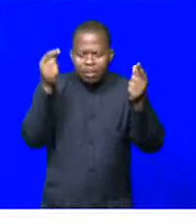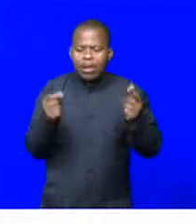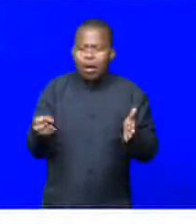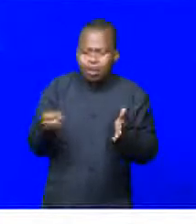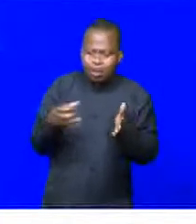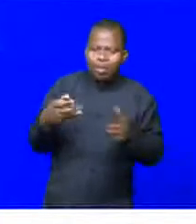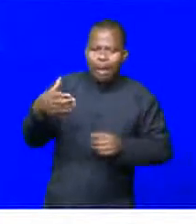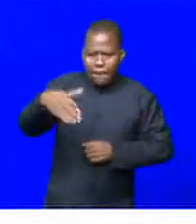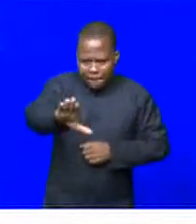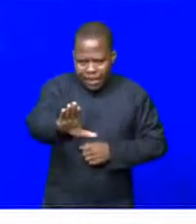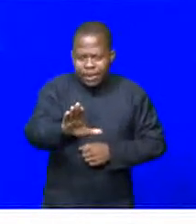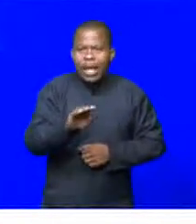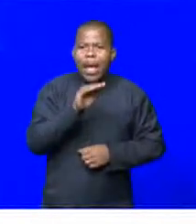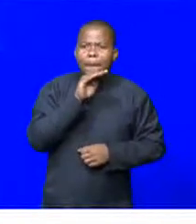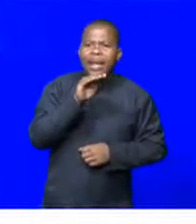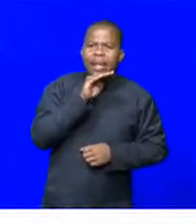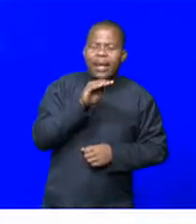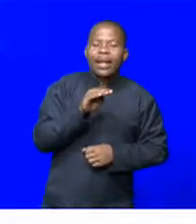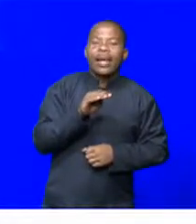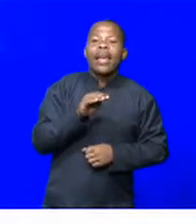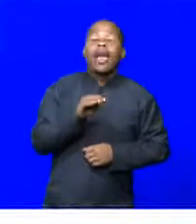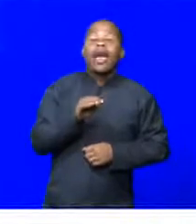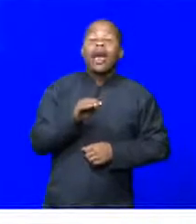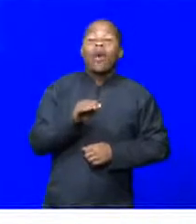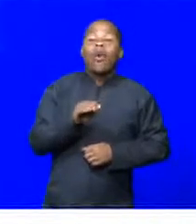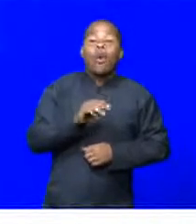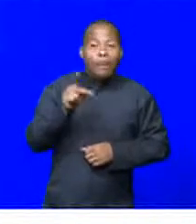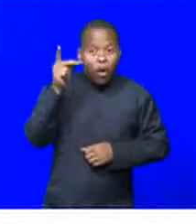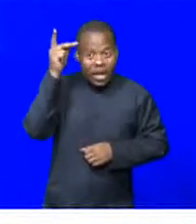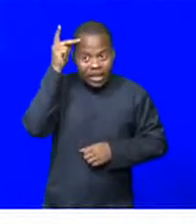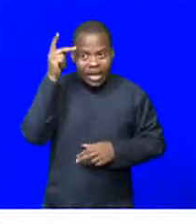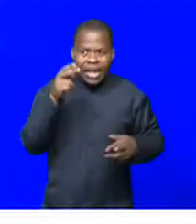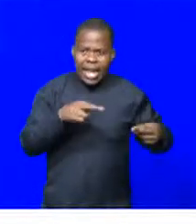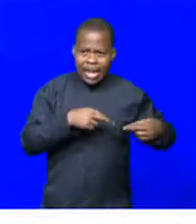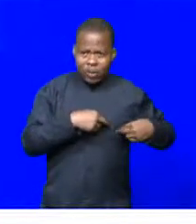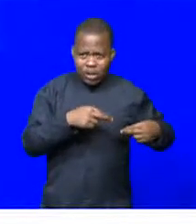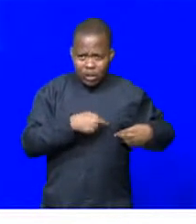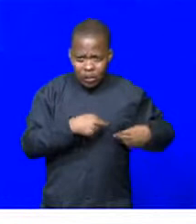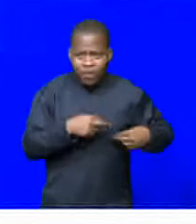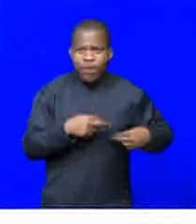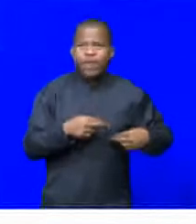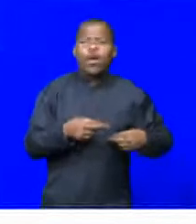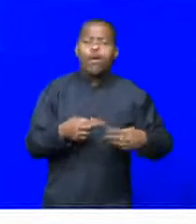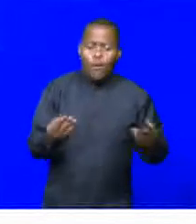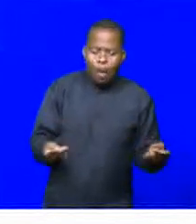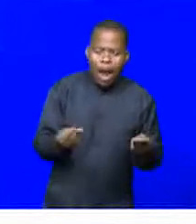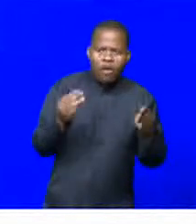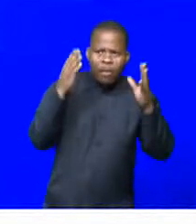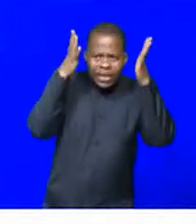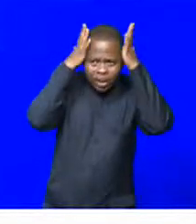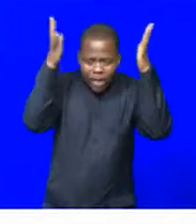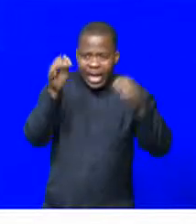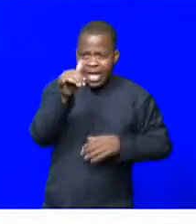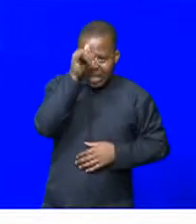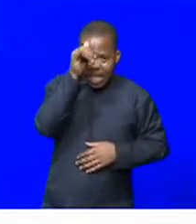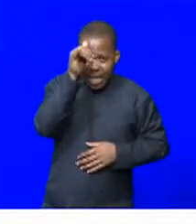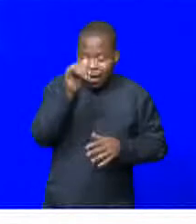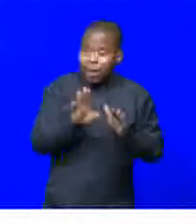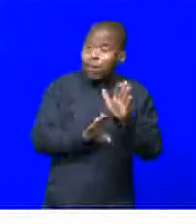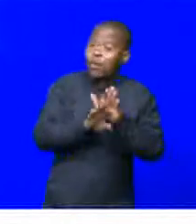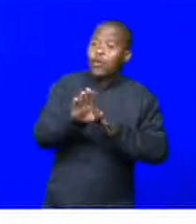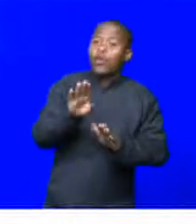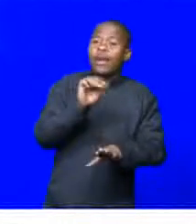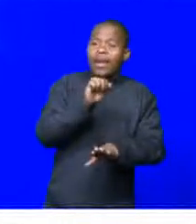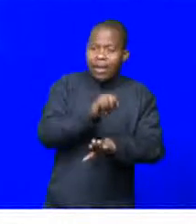yabo nemibono ekubuketeni kabusha kwemigomo lubukeke nzabade kuthuthukisa emaswati kutemakhono i-National Human